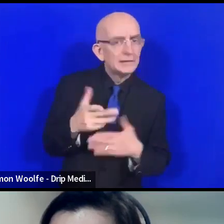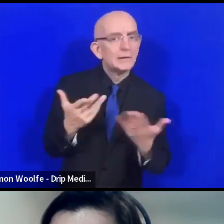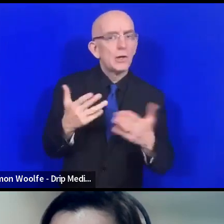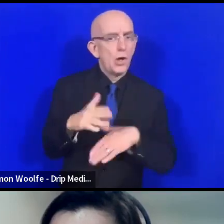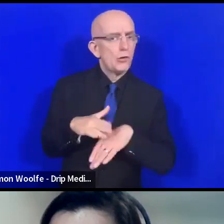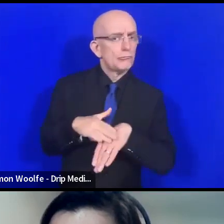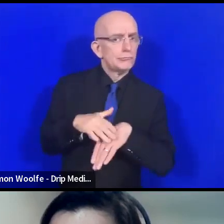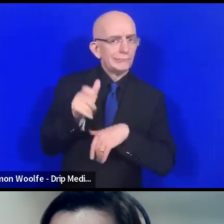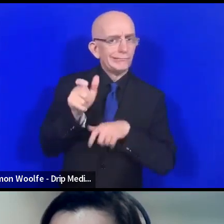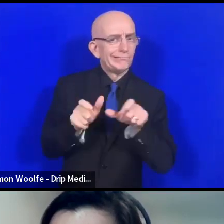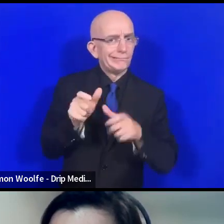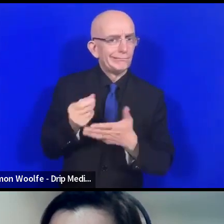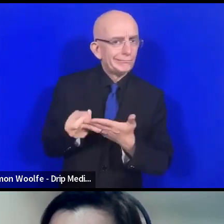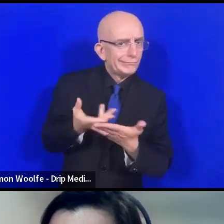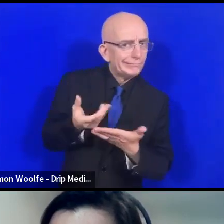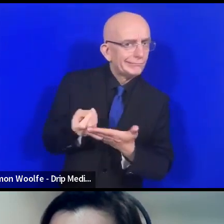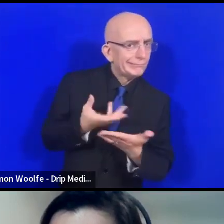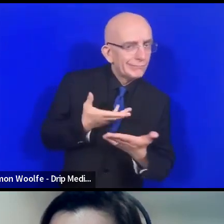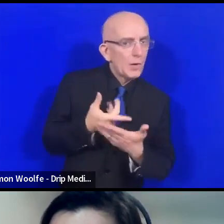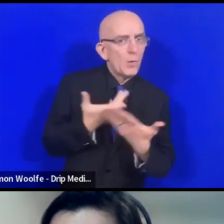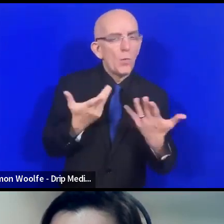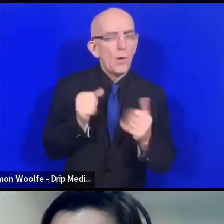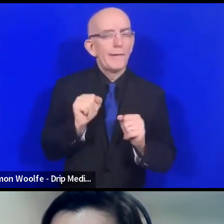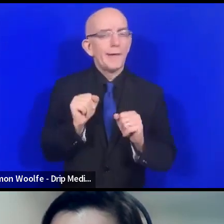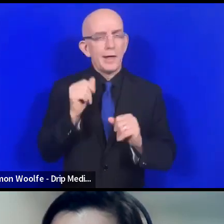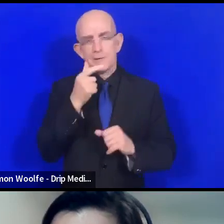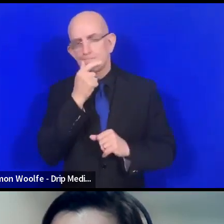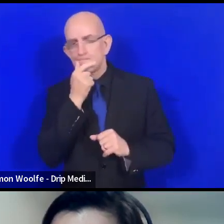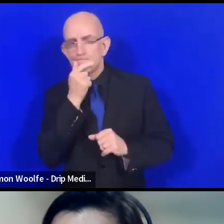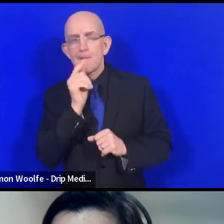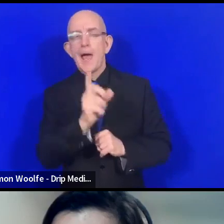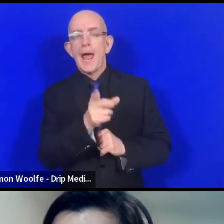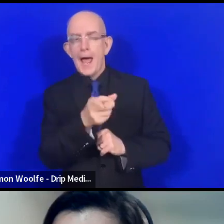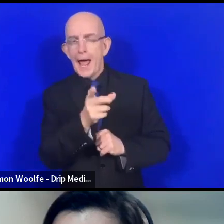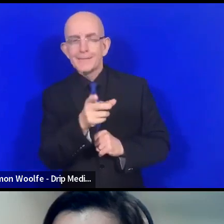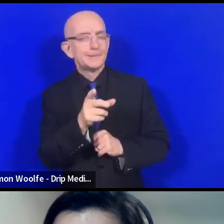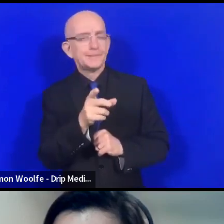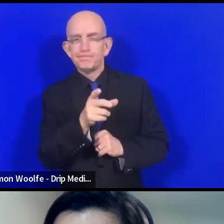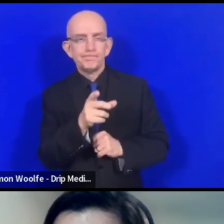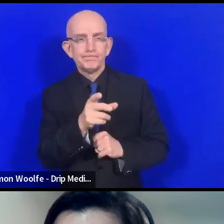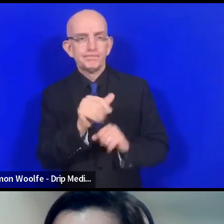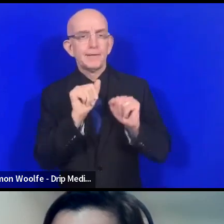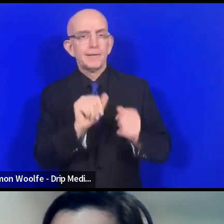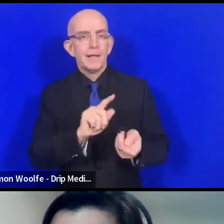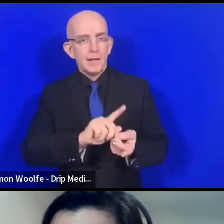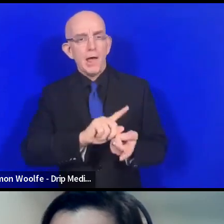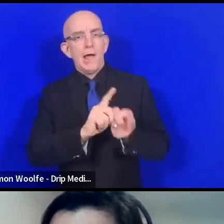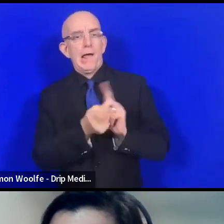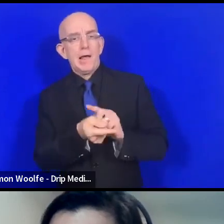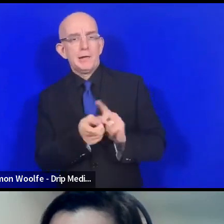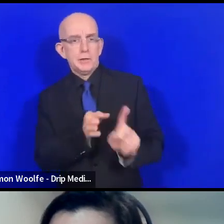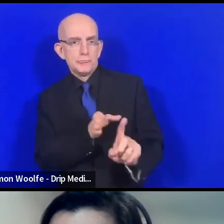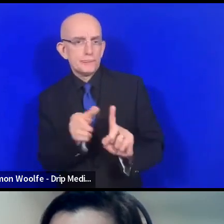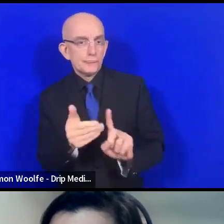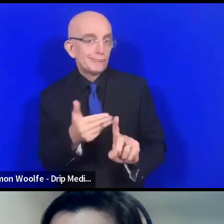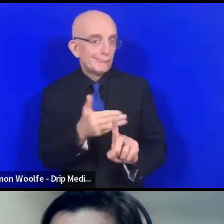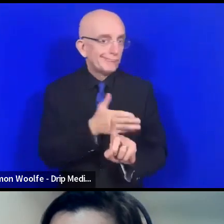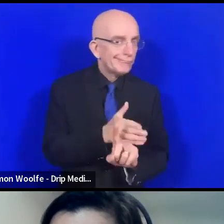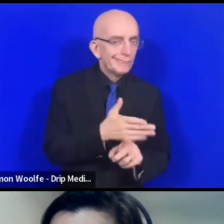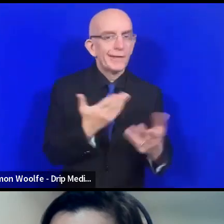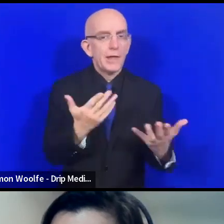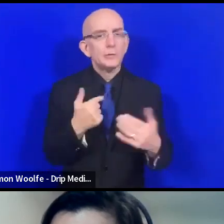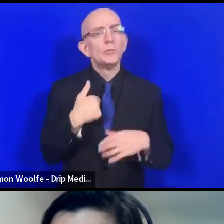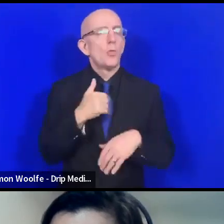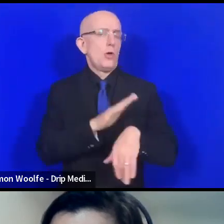would really encourage people not to be scared that it's not going to be possible, or you don't have the